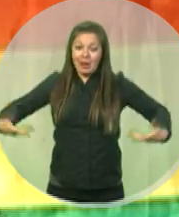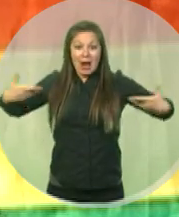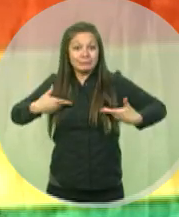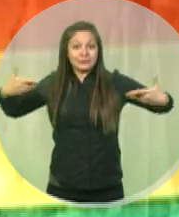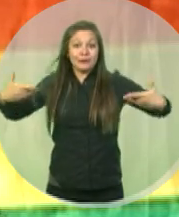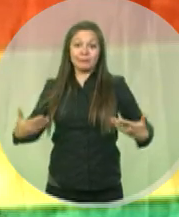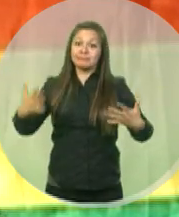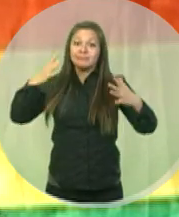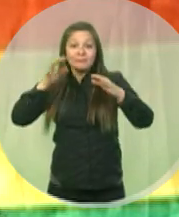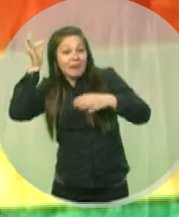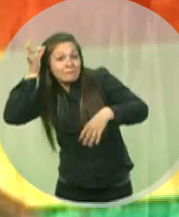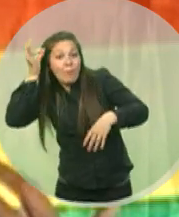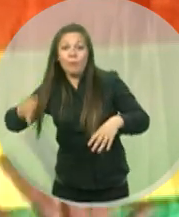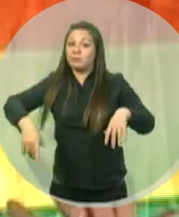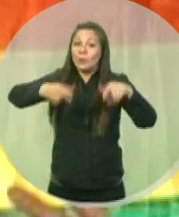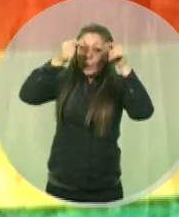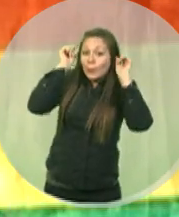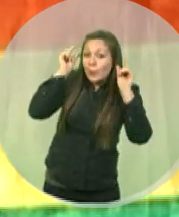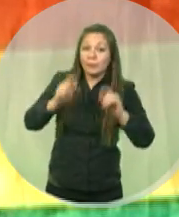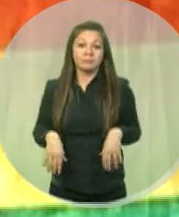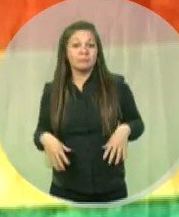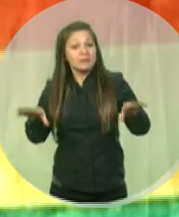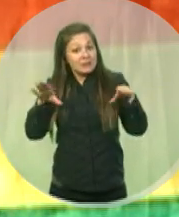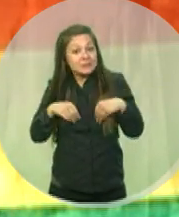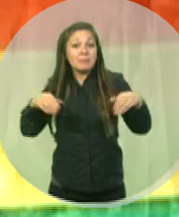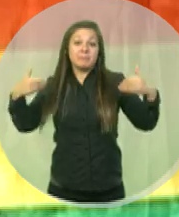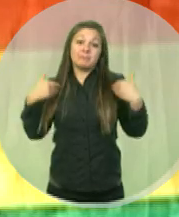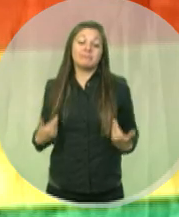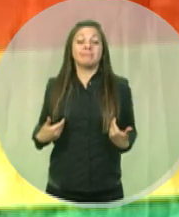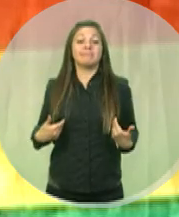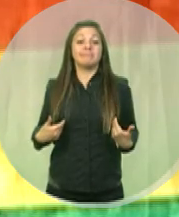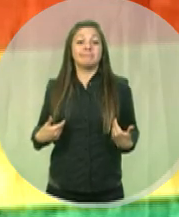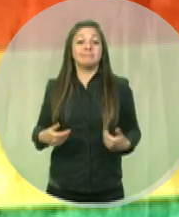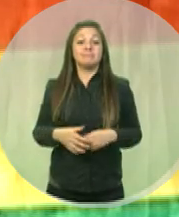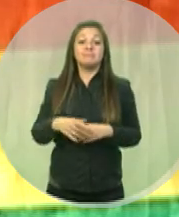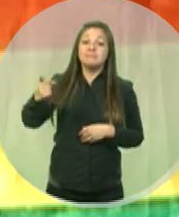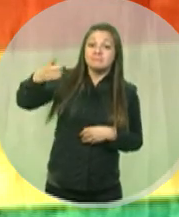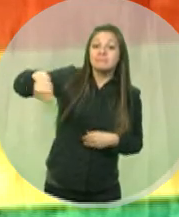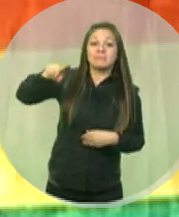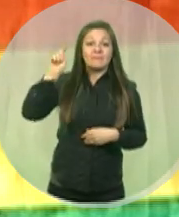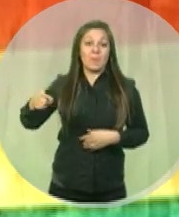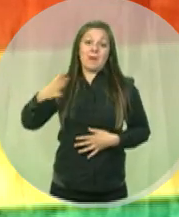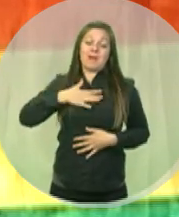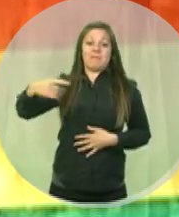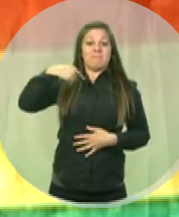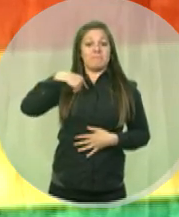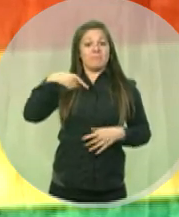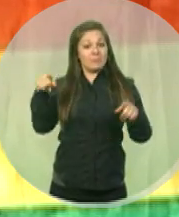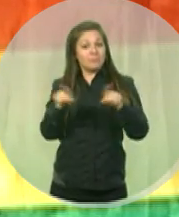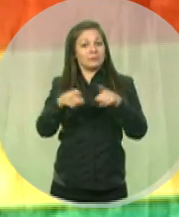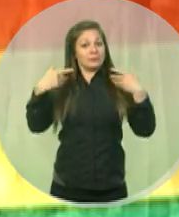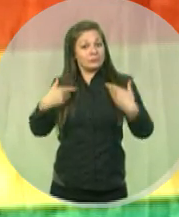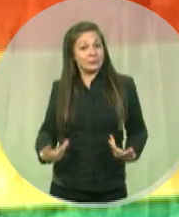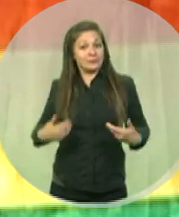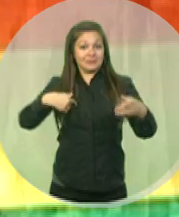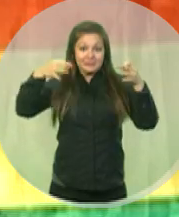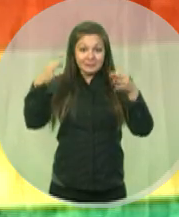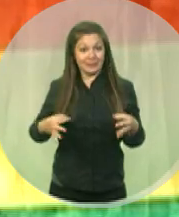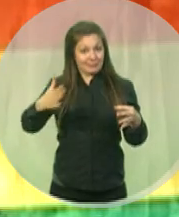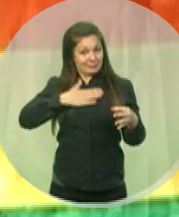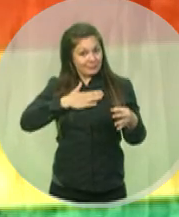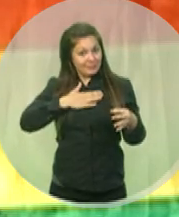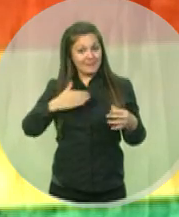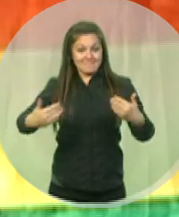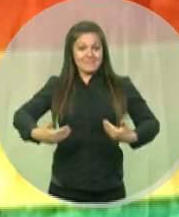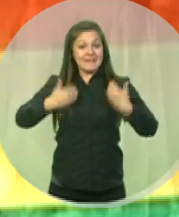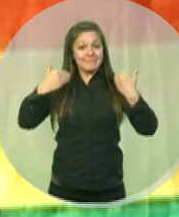dressed the way I am, short hair the way I am. They would have to love me that way, or they could, if they chose,